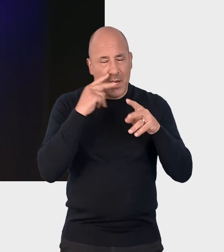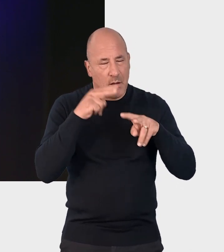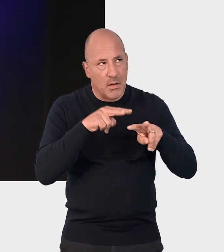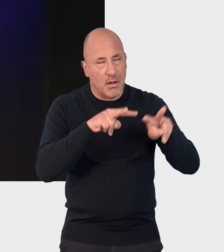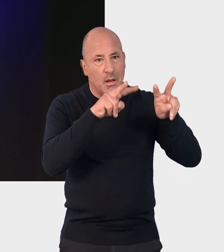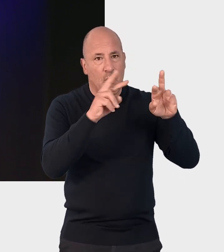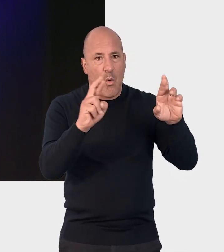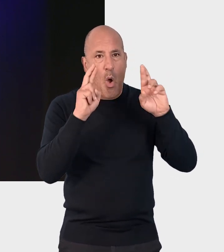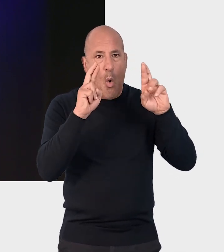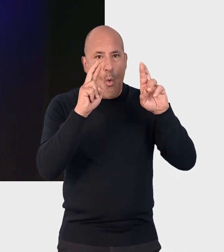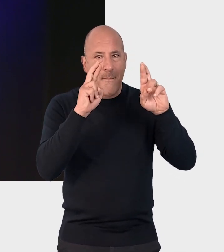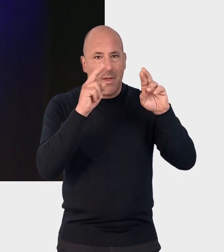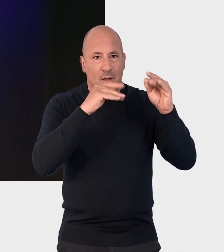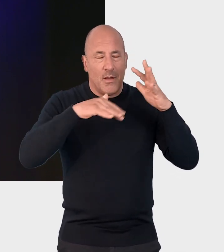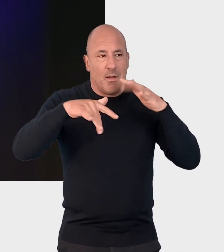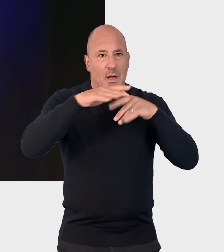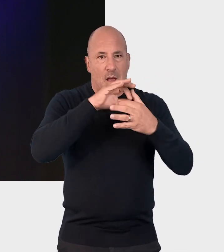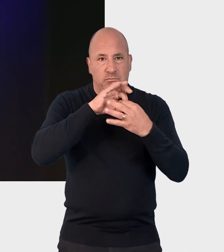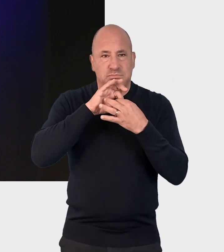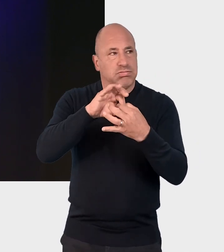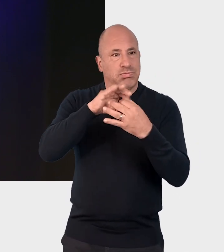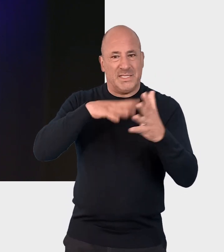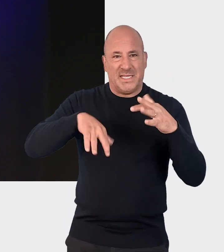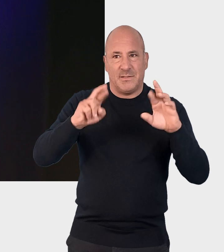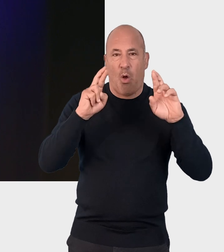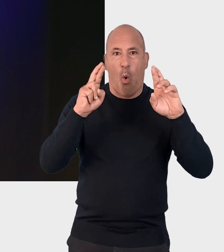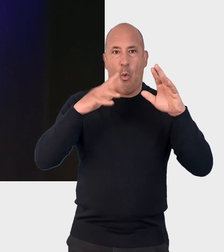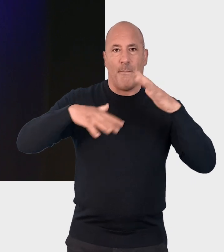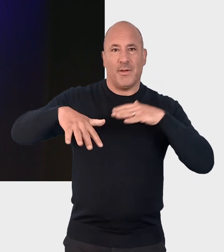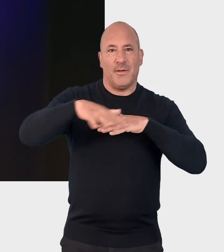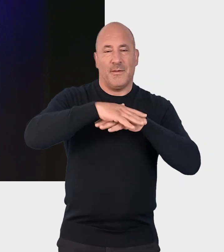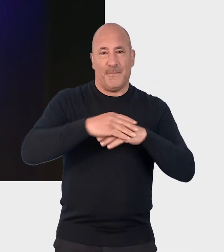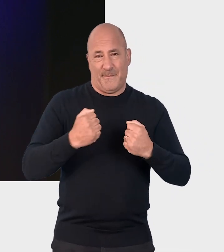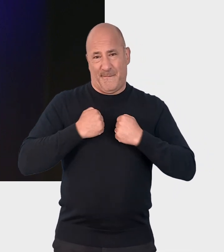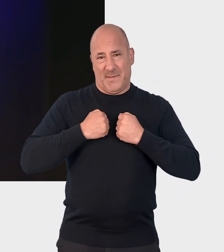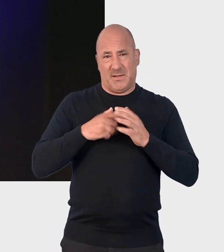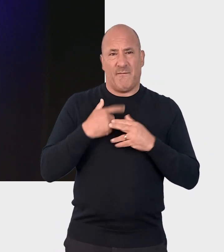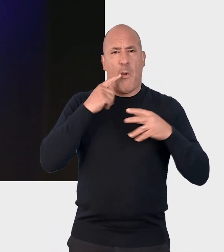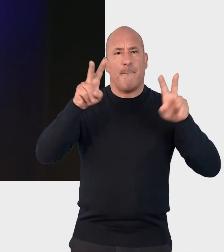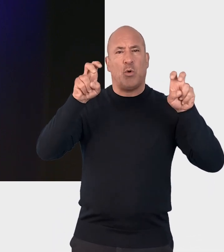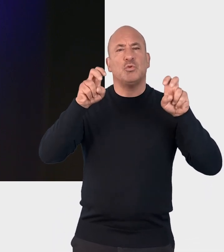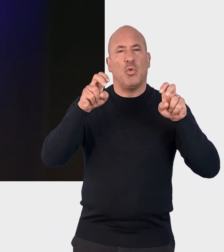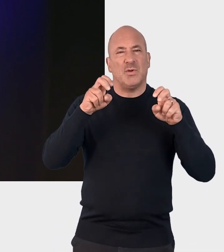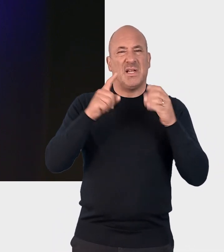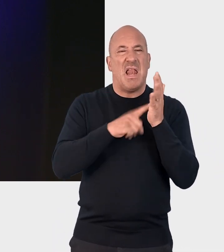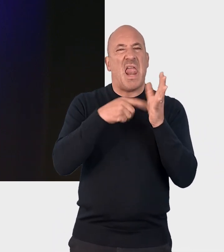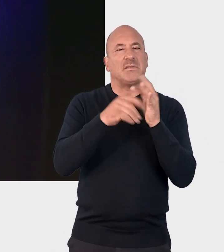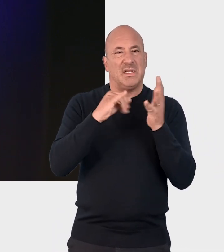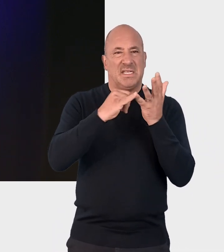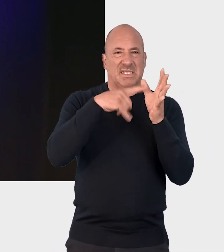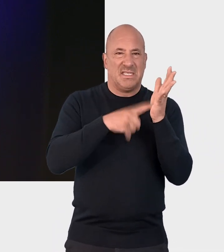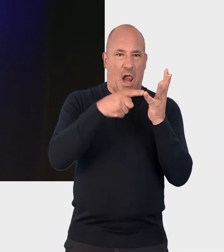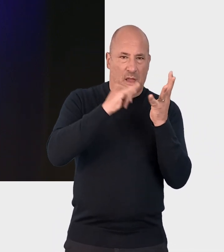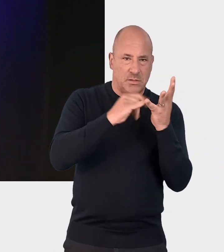think you could say, born from the city, but also working with the city. The motto of the